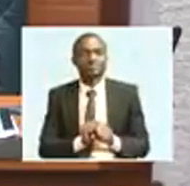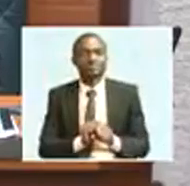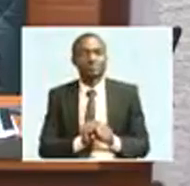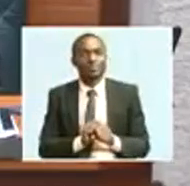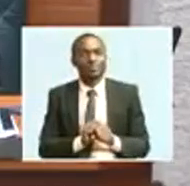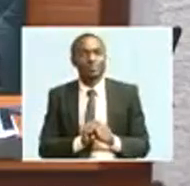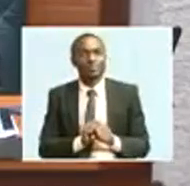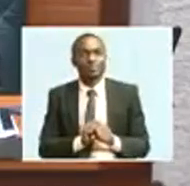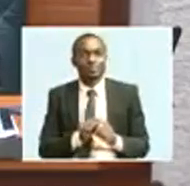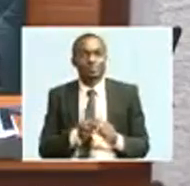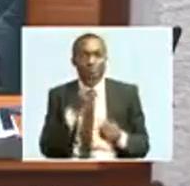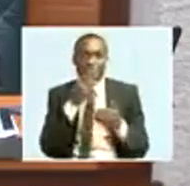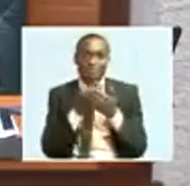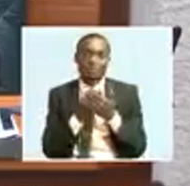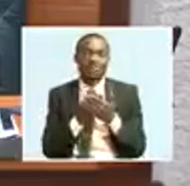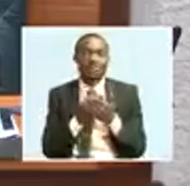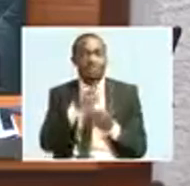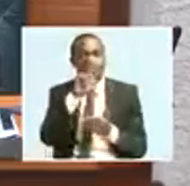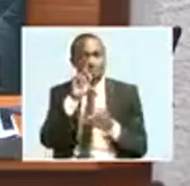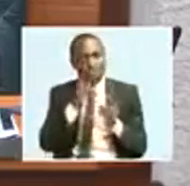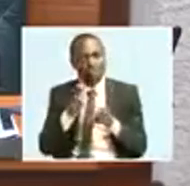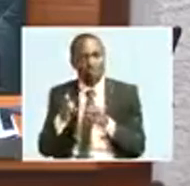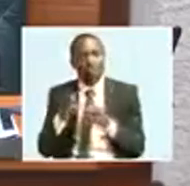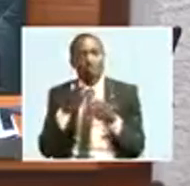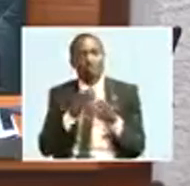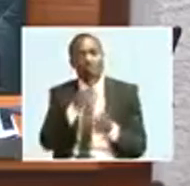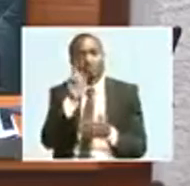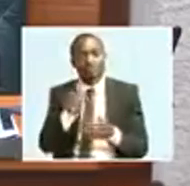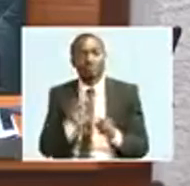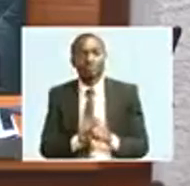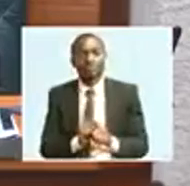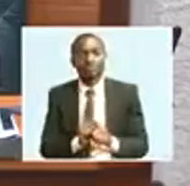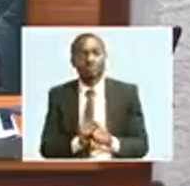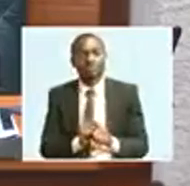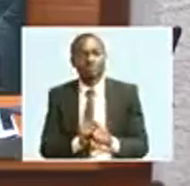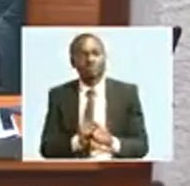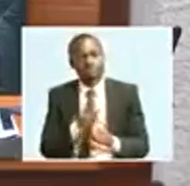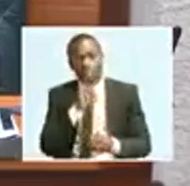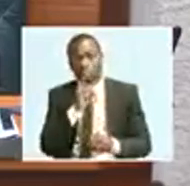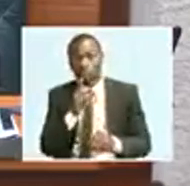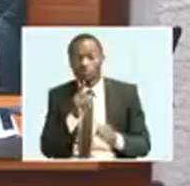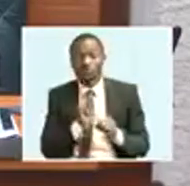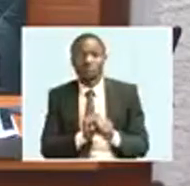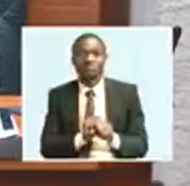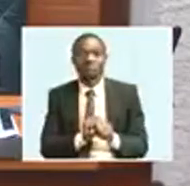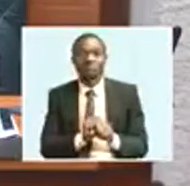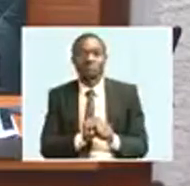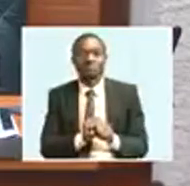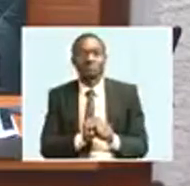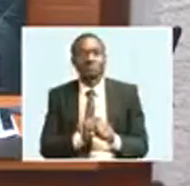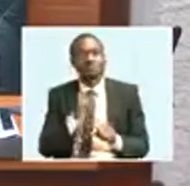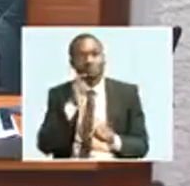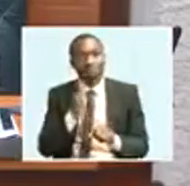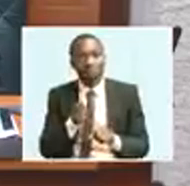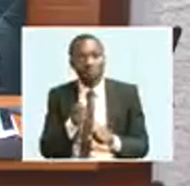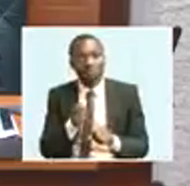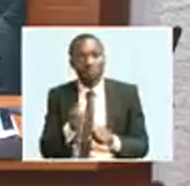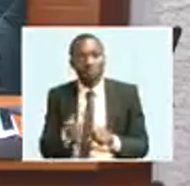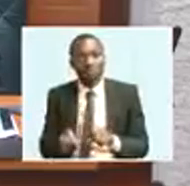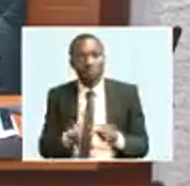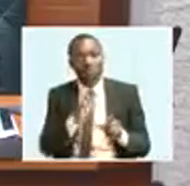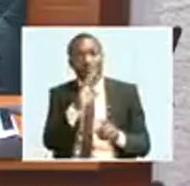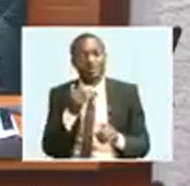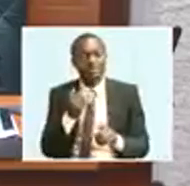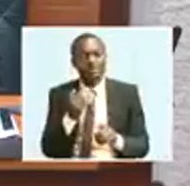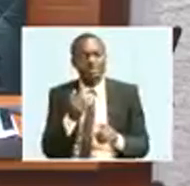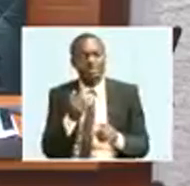an appropriate answer to this question. Of course, it's dreaded that we should go back to the days when